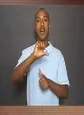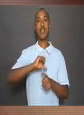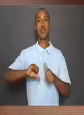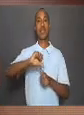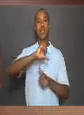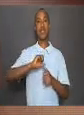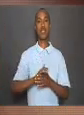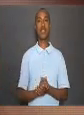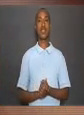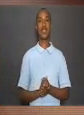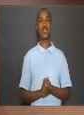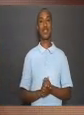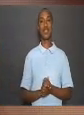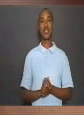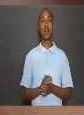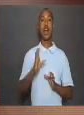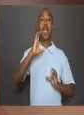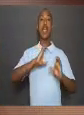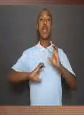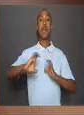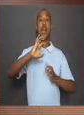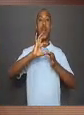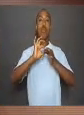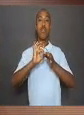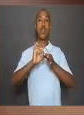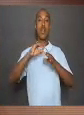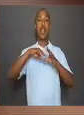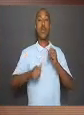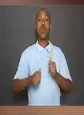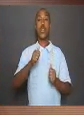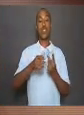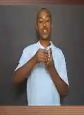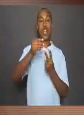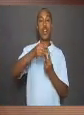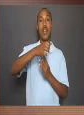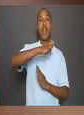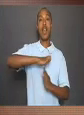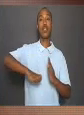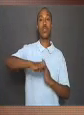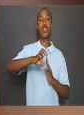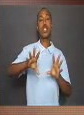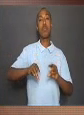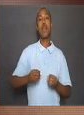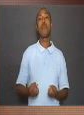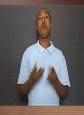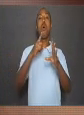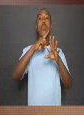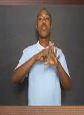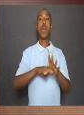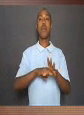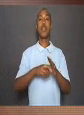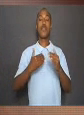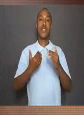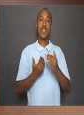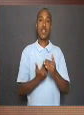atoms. A chemical bond in which shared electrons spend more time in the vicinity